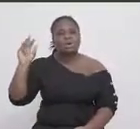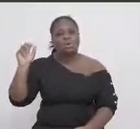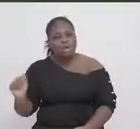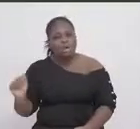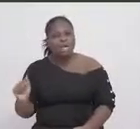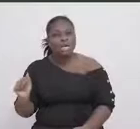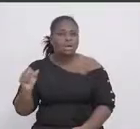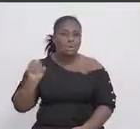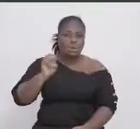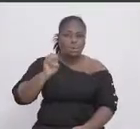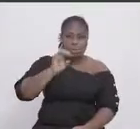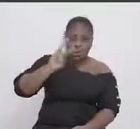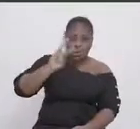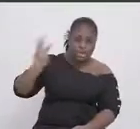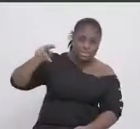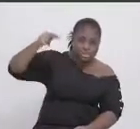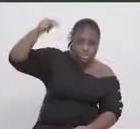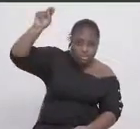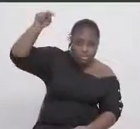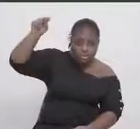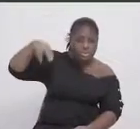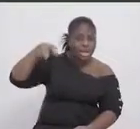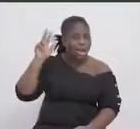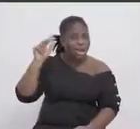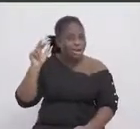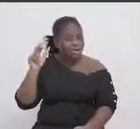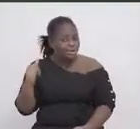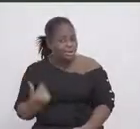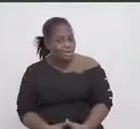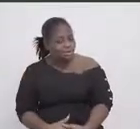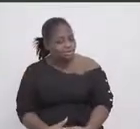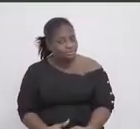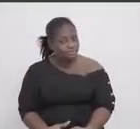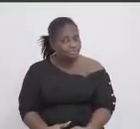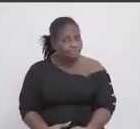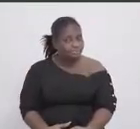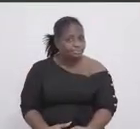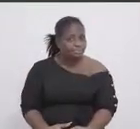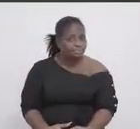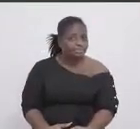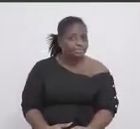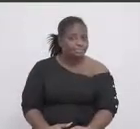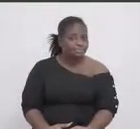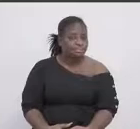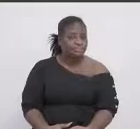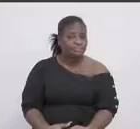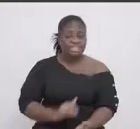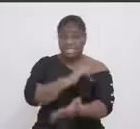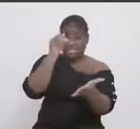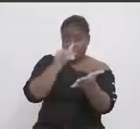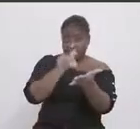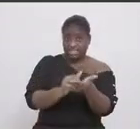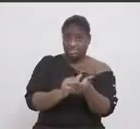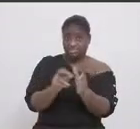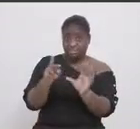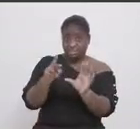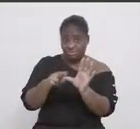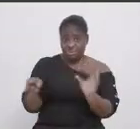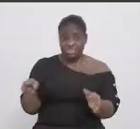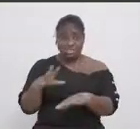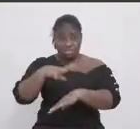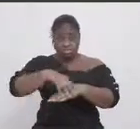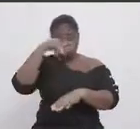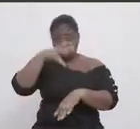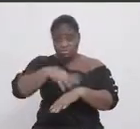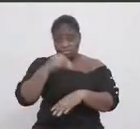North, Greater Accra here, and then Central Region, Swedro. So